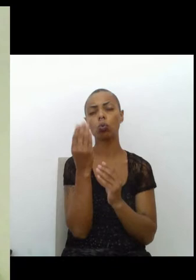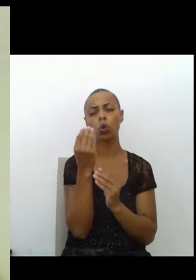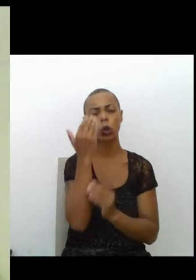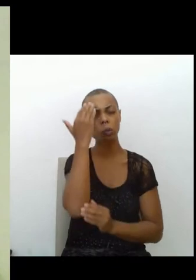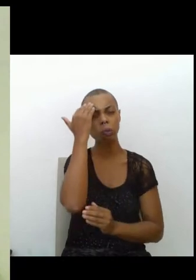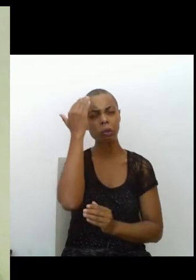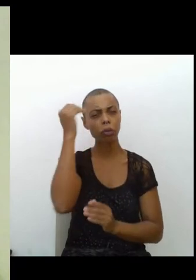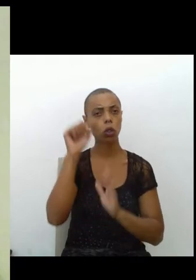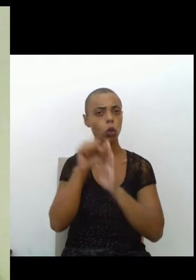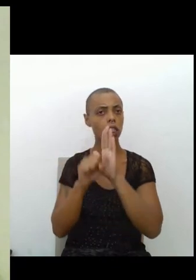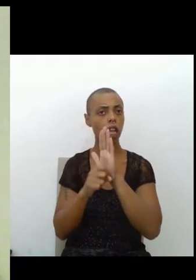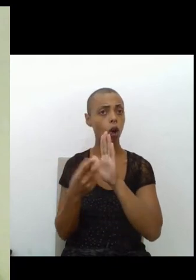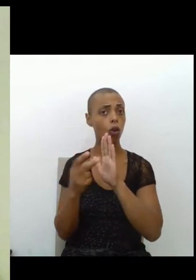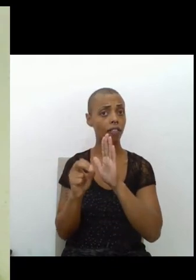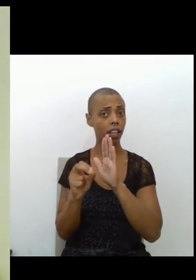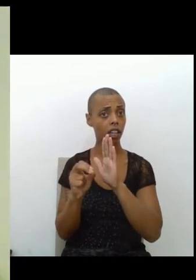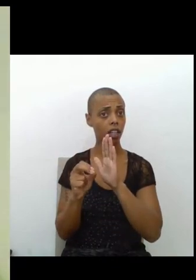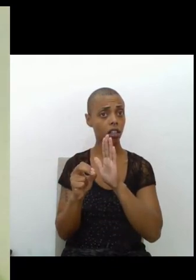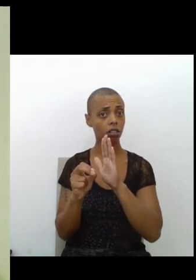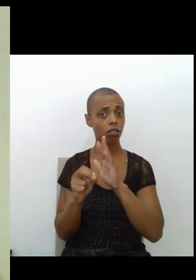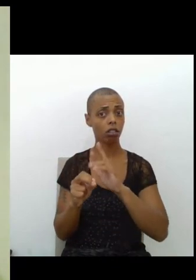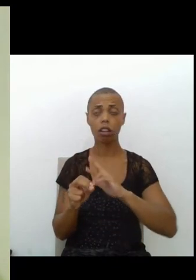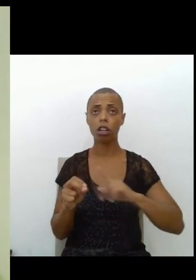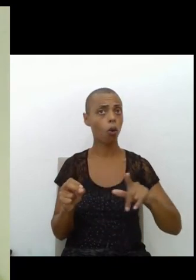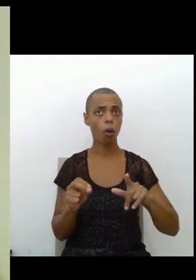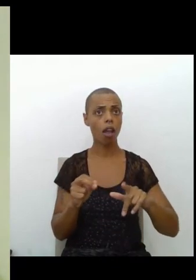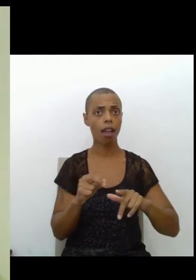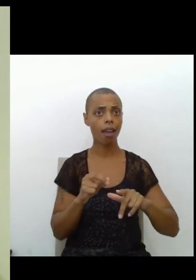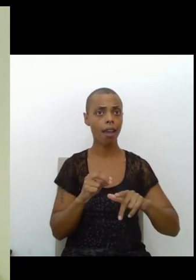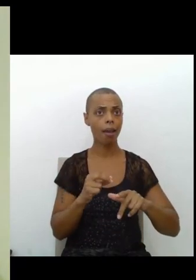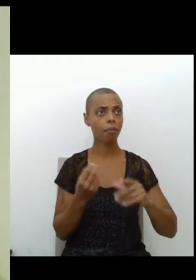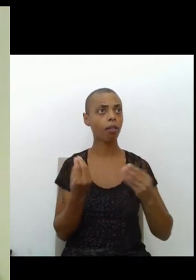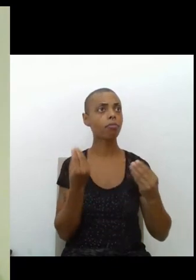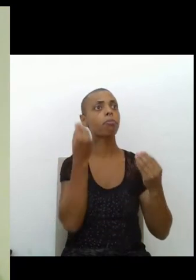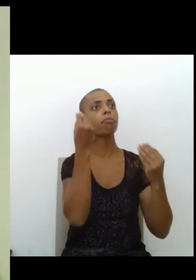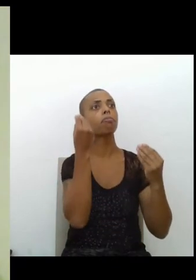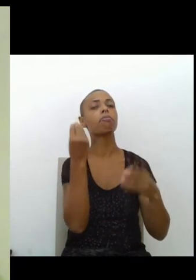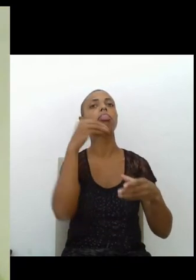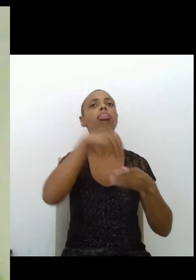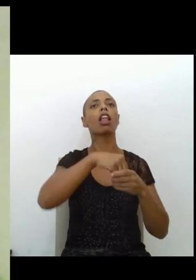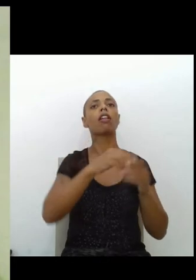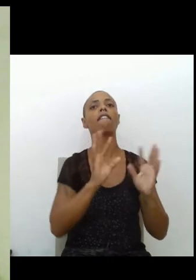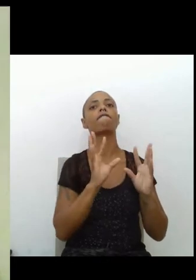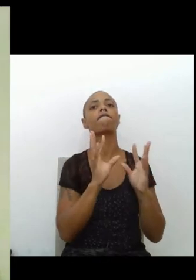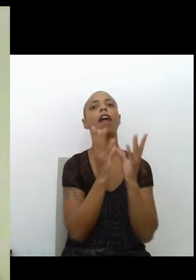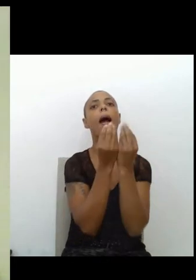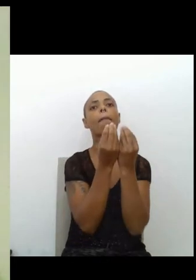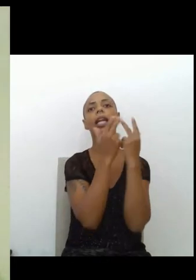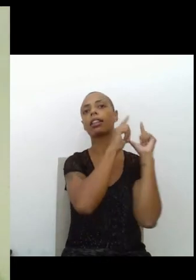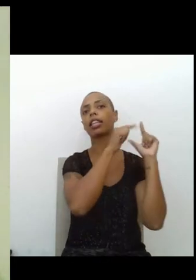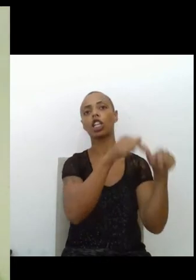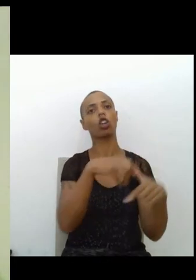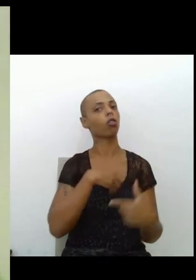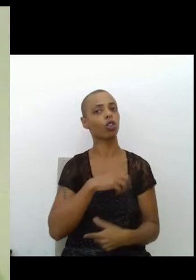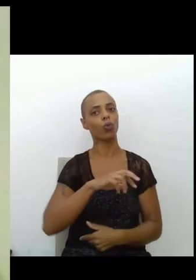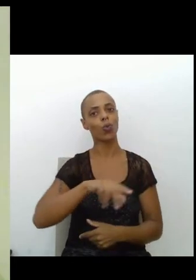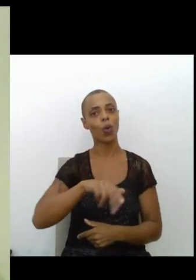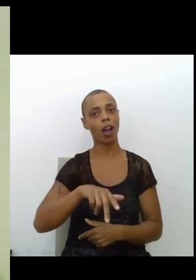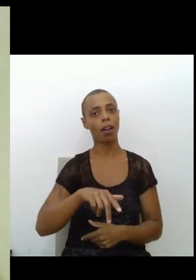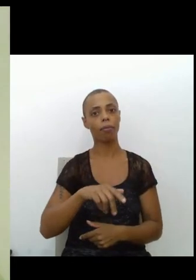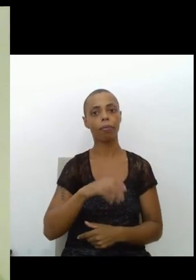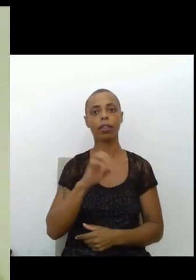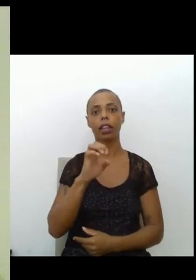and this this uh in advance verse she was a single